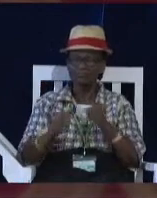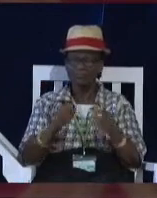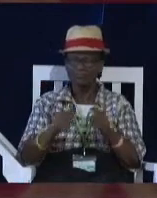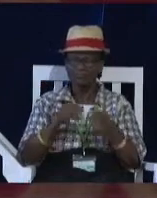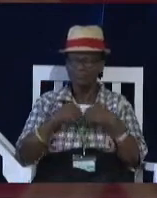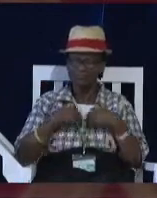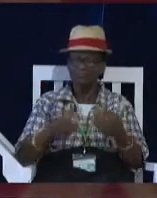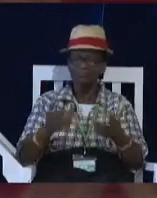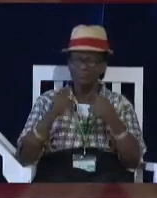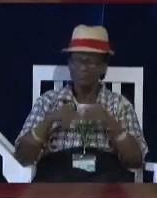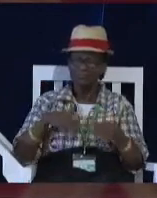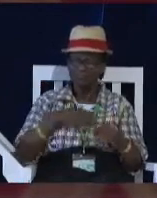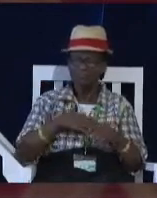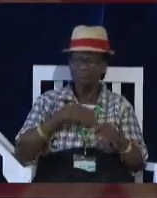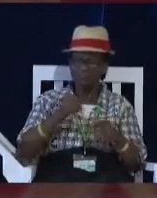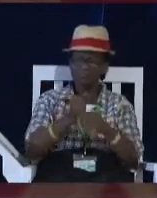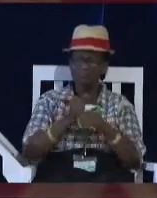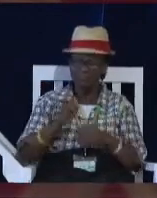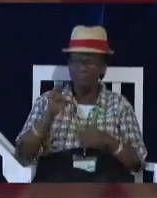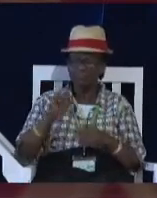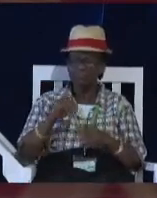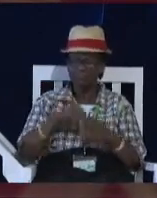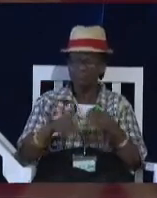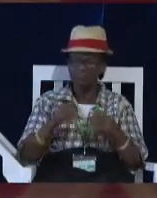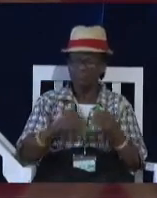name. I'm asking Lord God Almighty